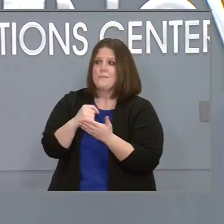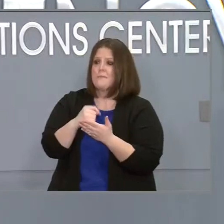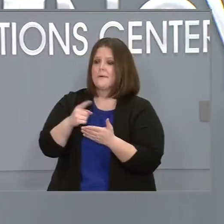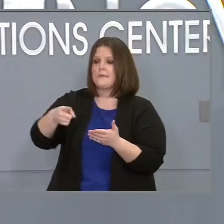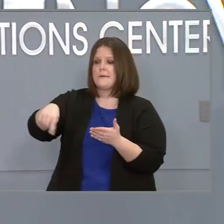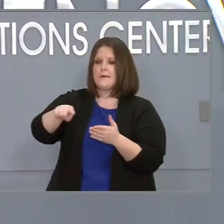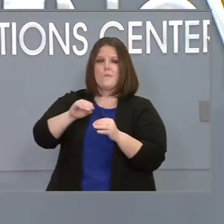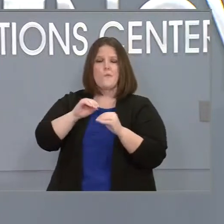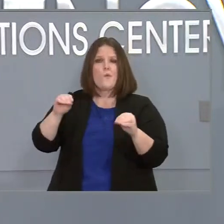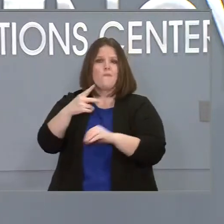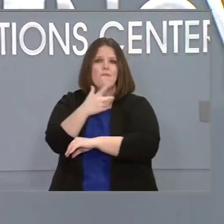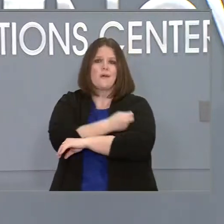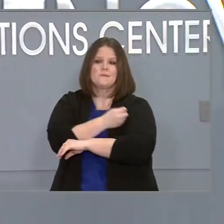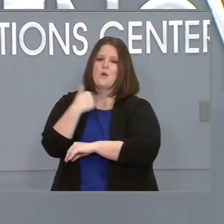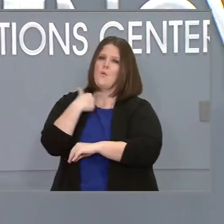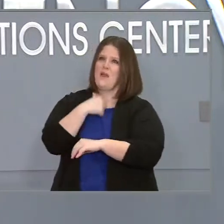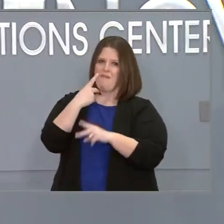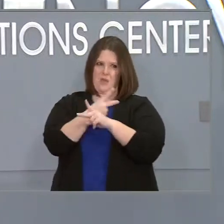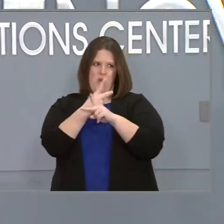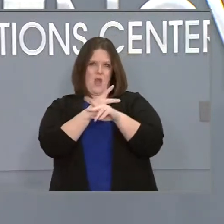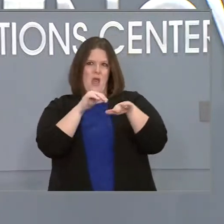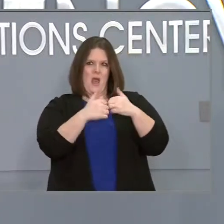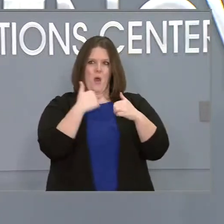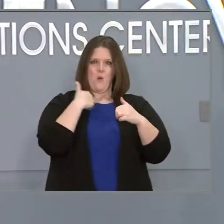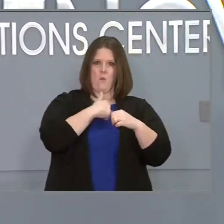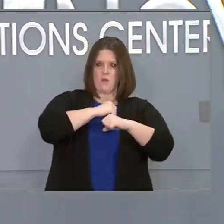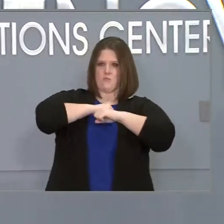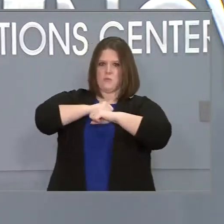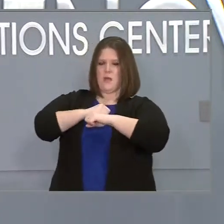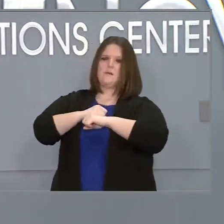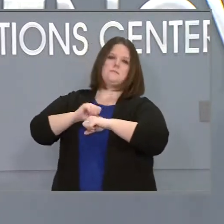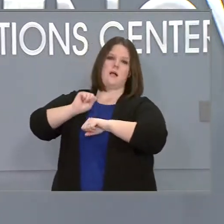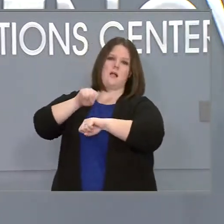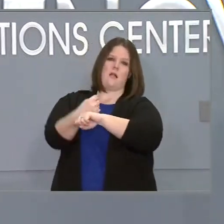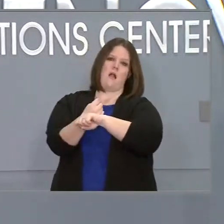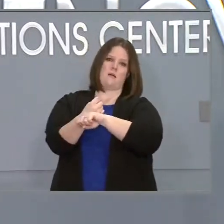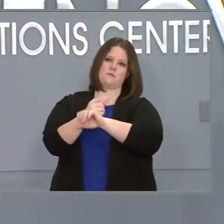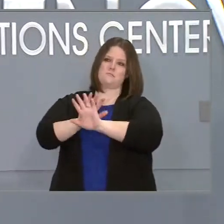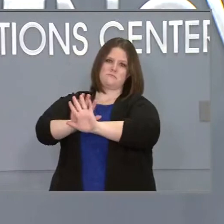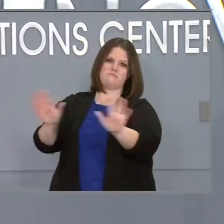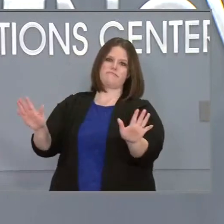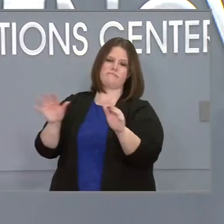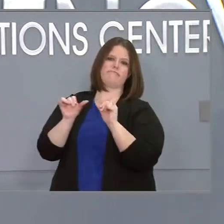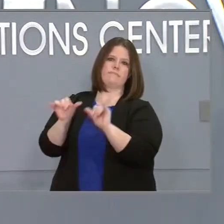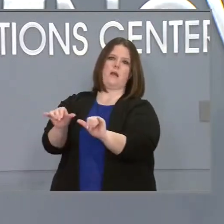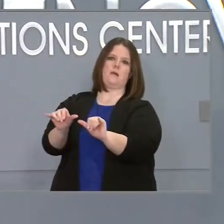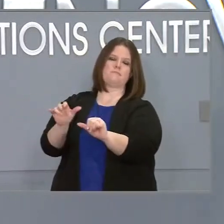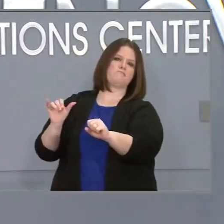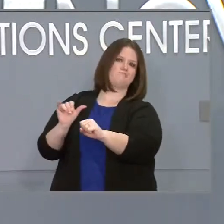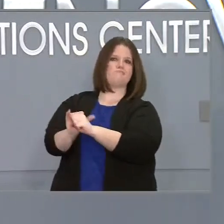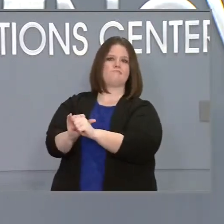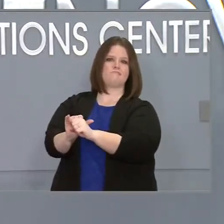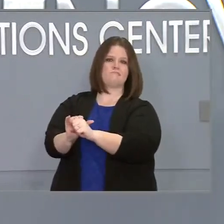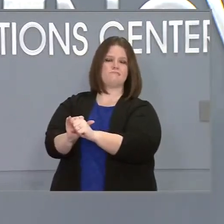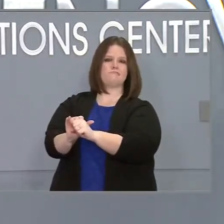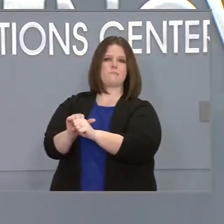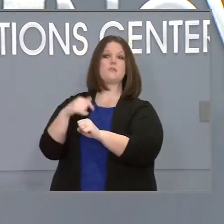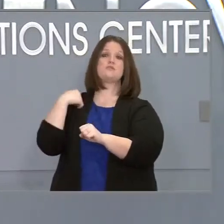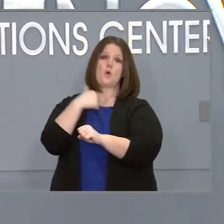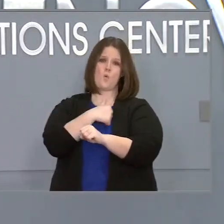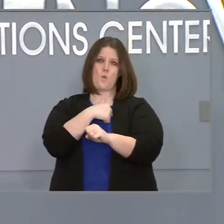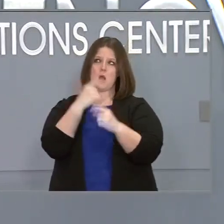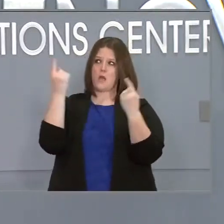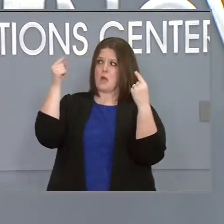protect them with some other more strict measures. I would say we always aligned with what the federal government's requirements